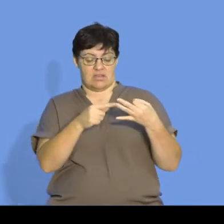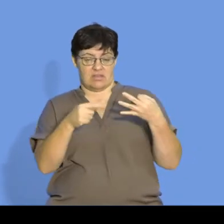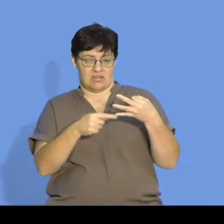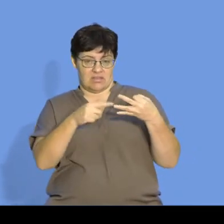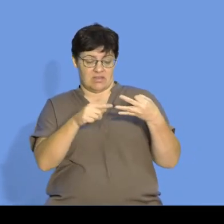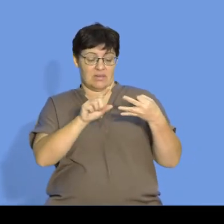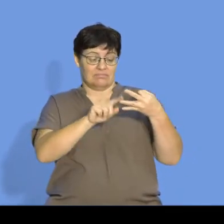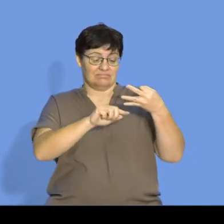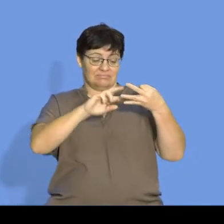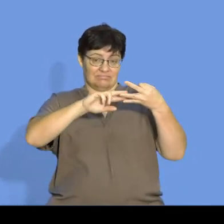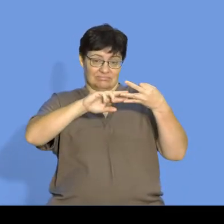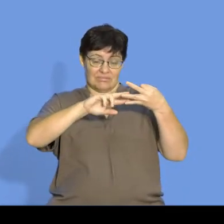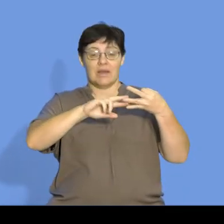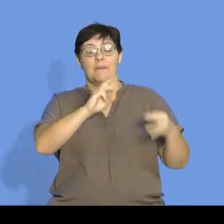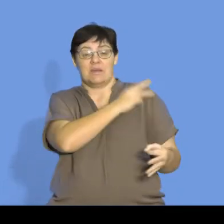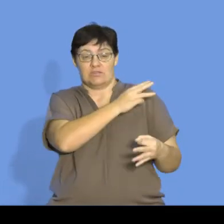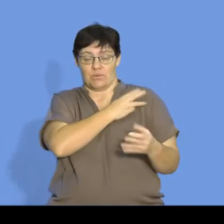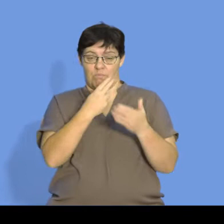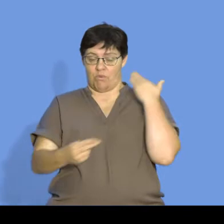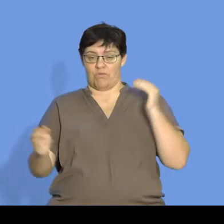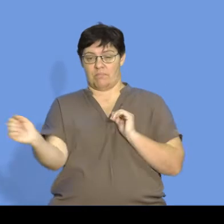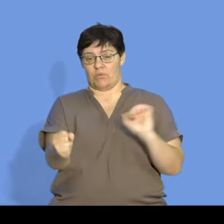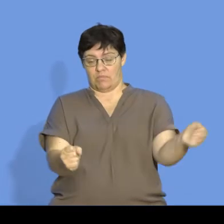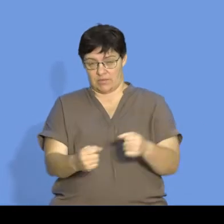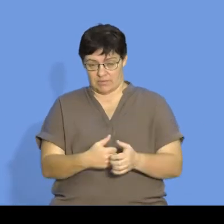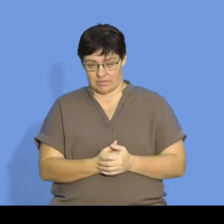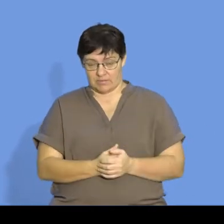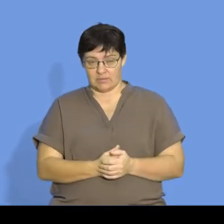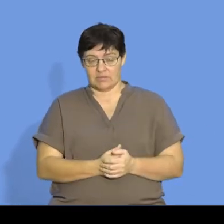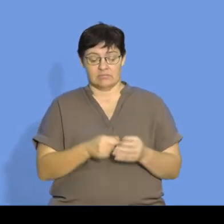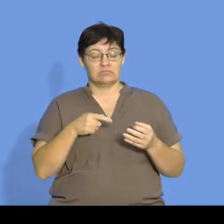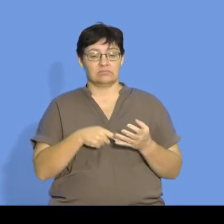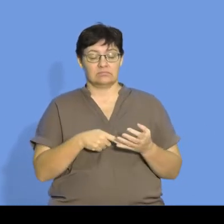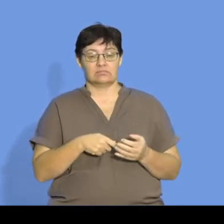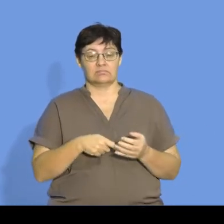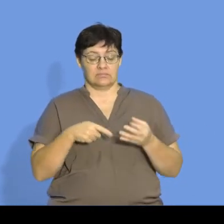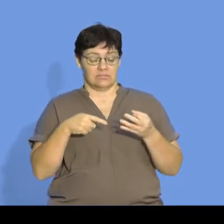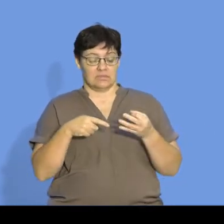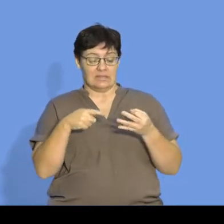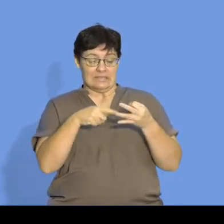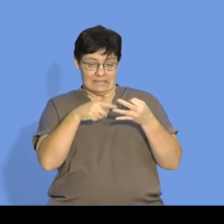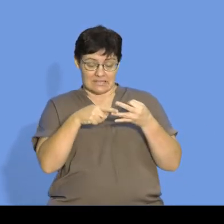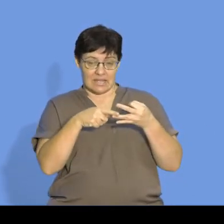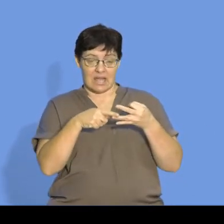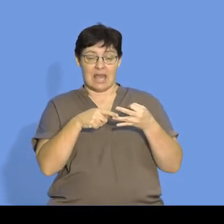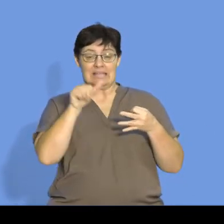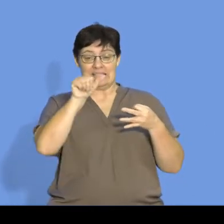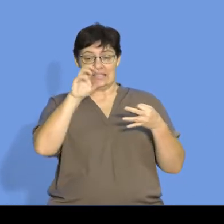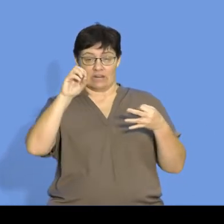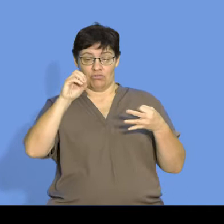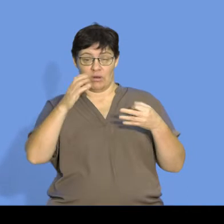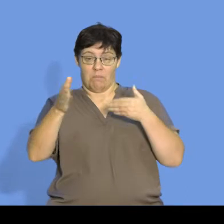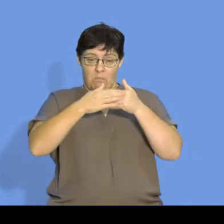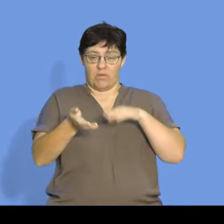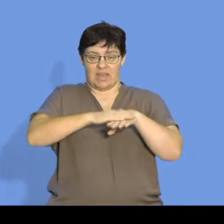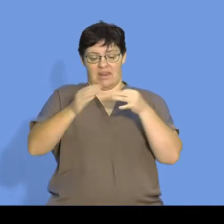there are two managers that are employed by the business. The sales manager earns 600 Rand